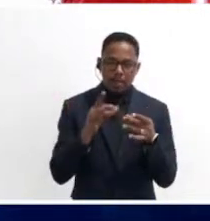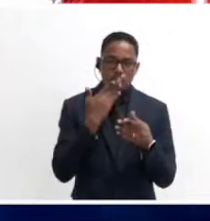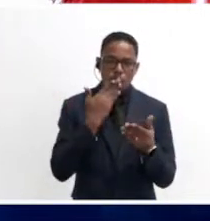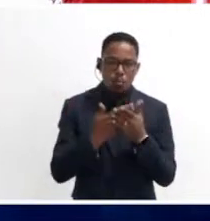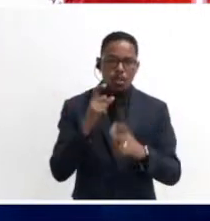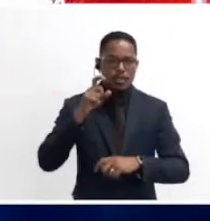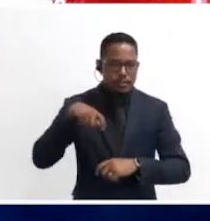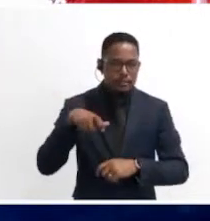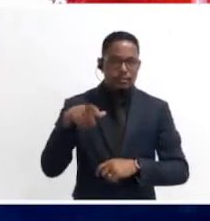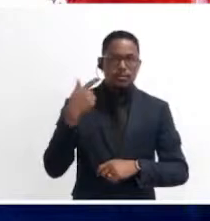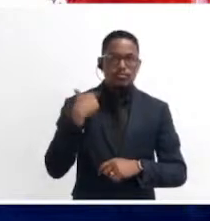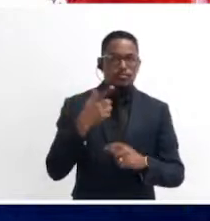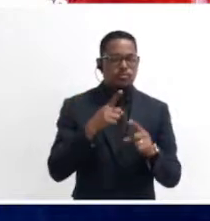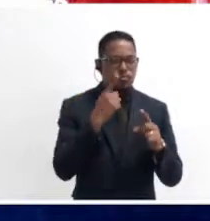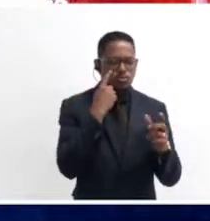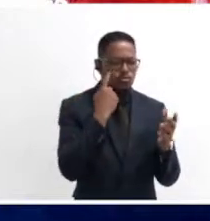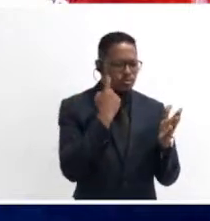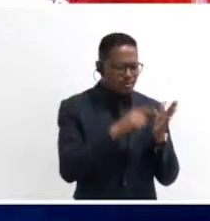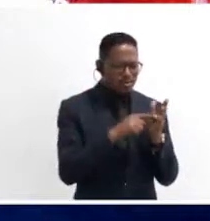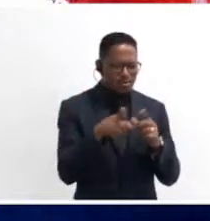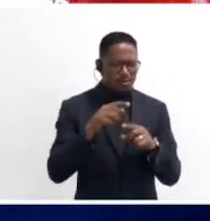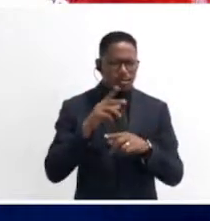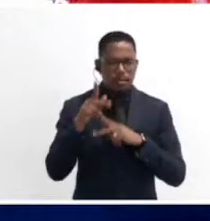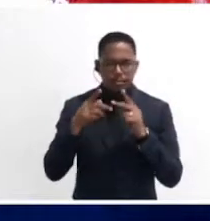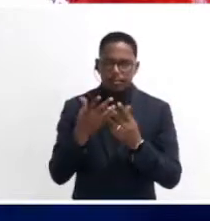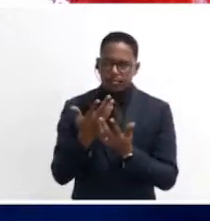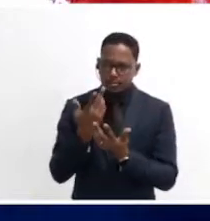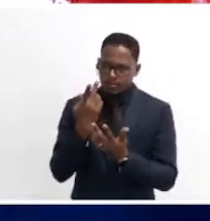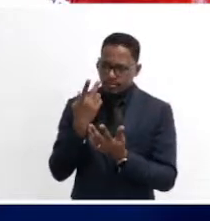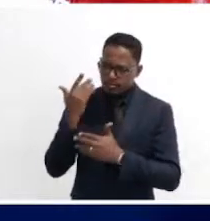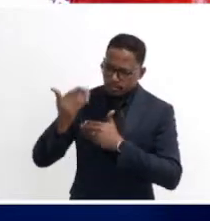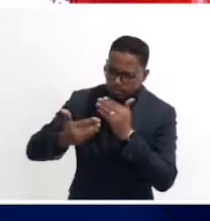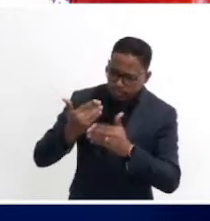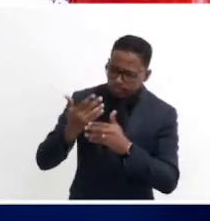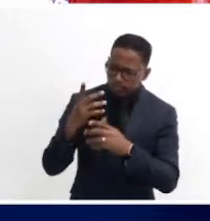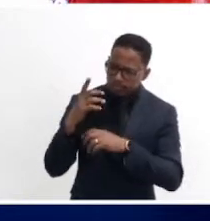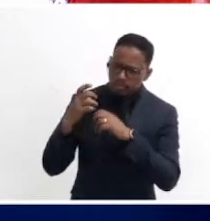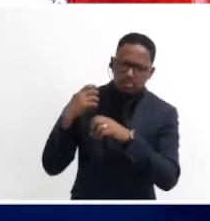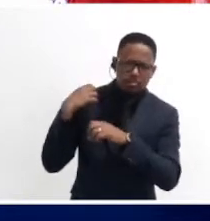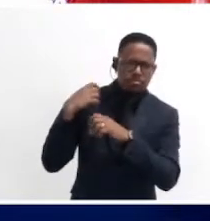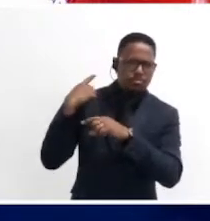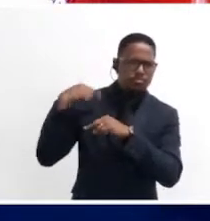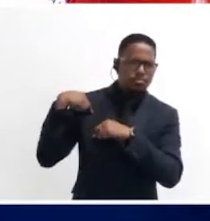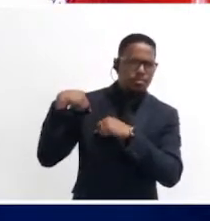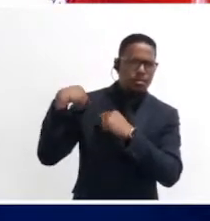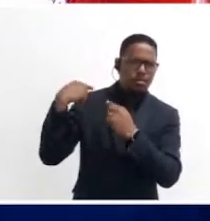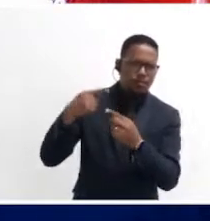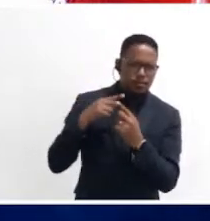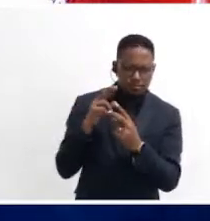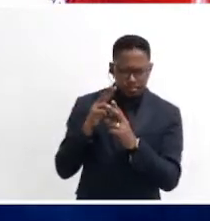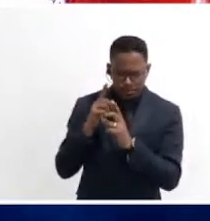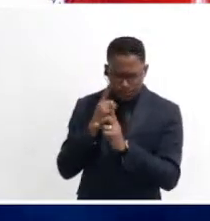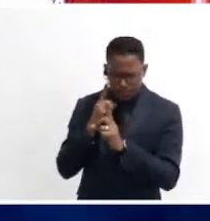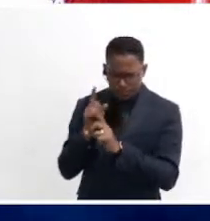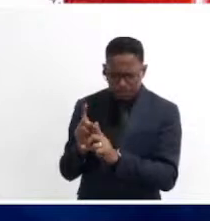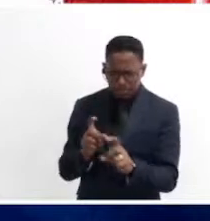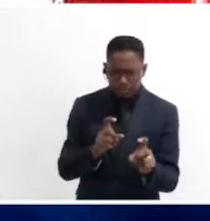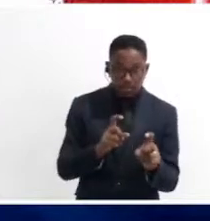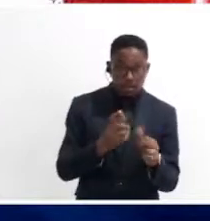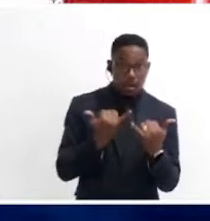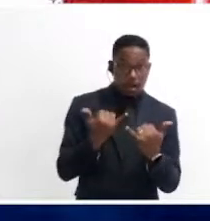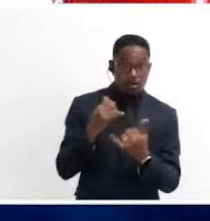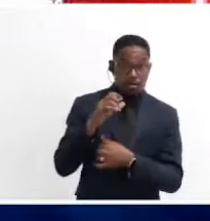of this that people have tried over time, but pretty much in the industry now, at least for copper bumps,